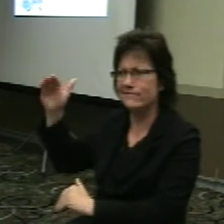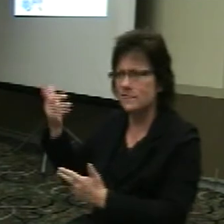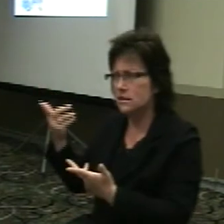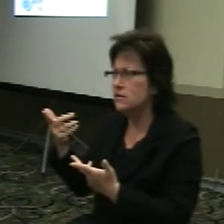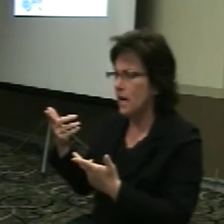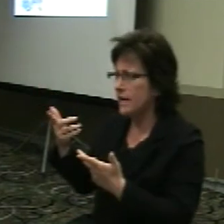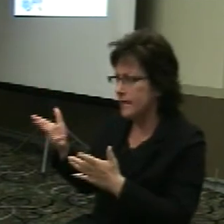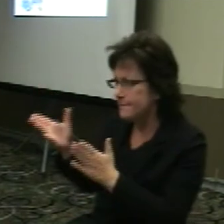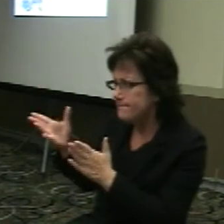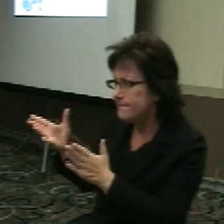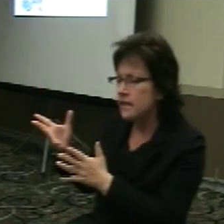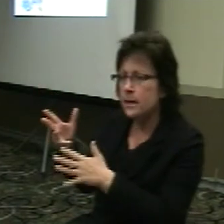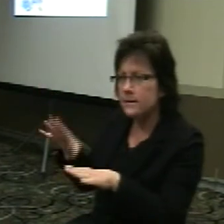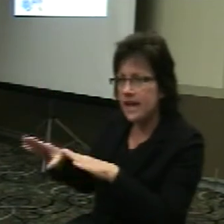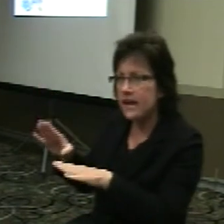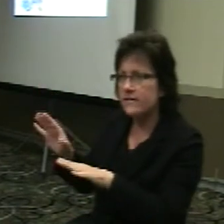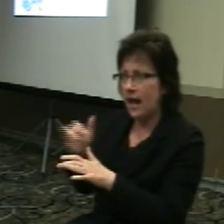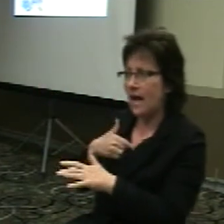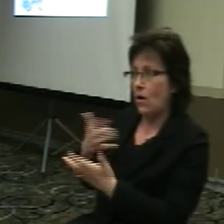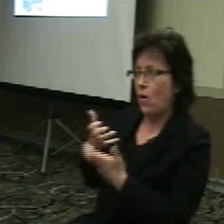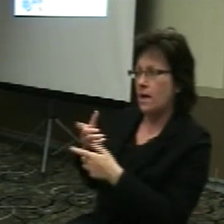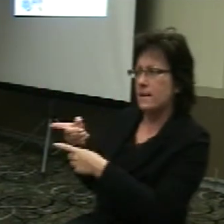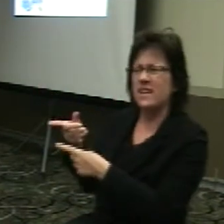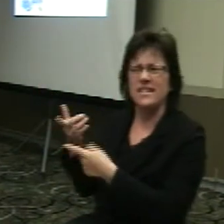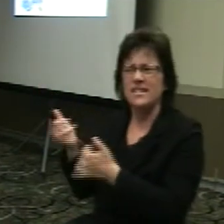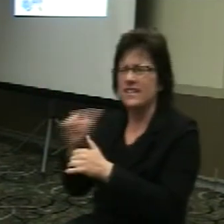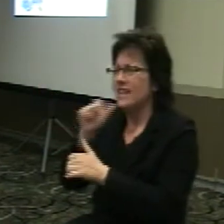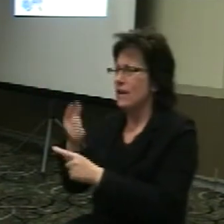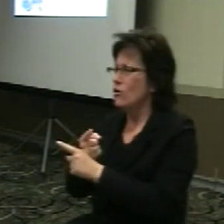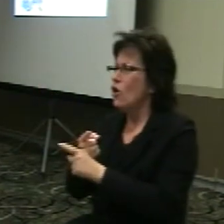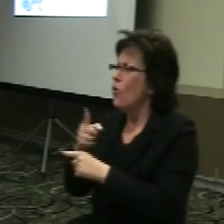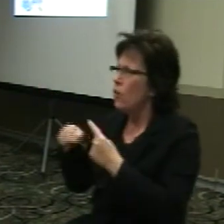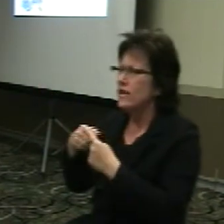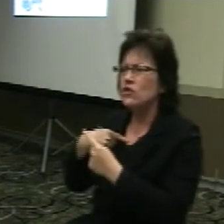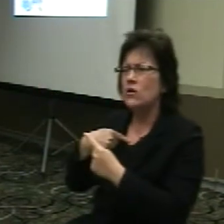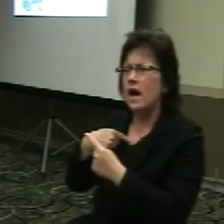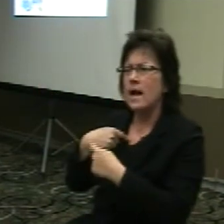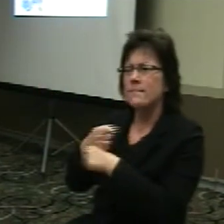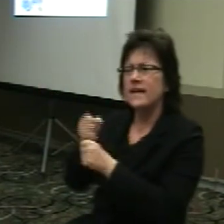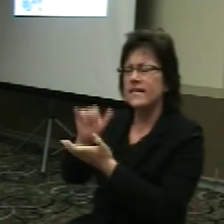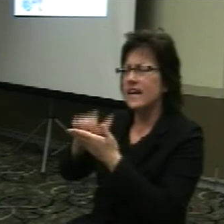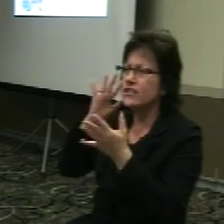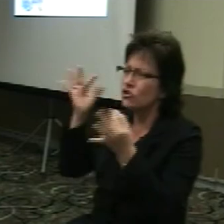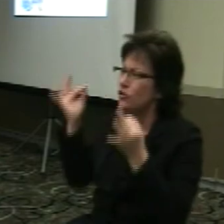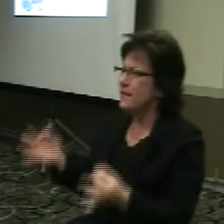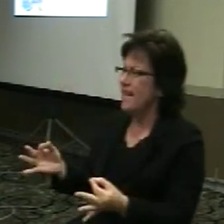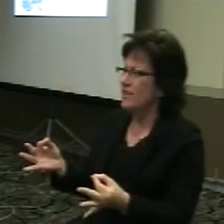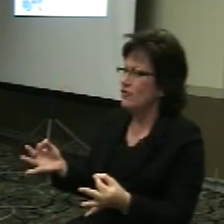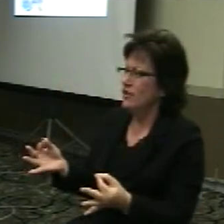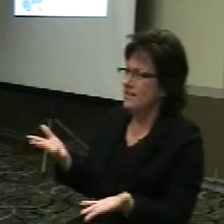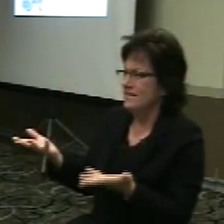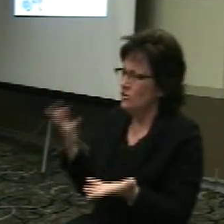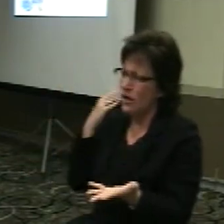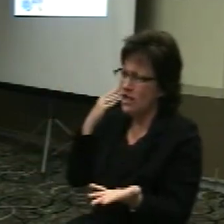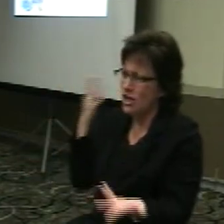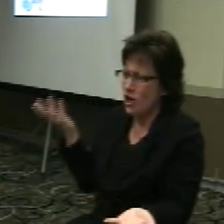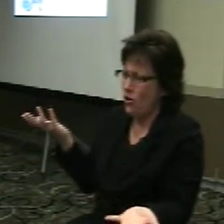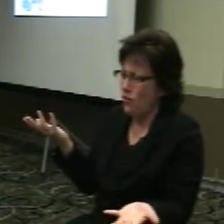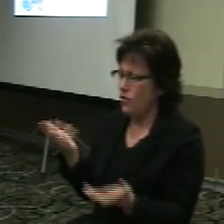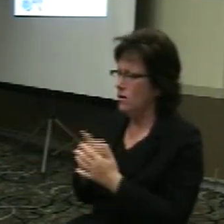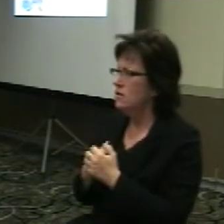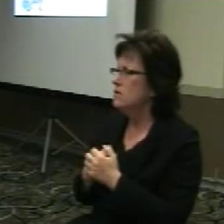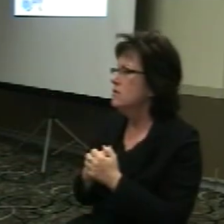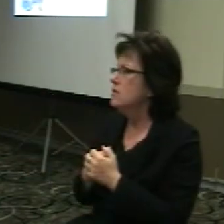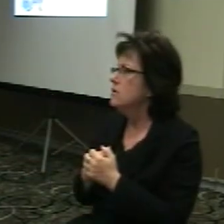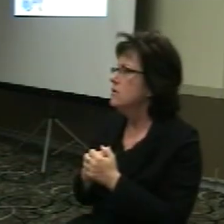to behave like you want them to do, but if they're still not, it's still not appropriate. When do you make the determination? Well, it's if I can